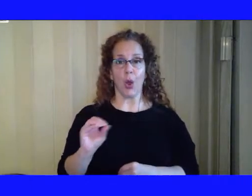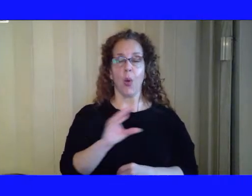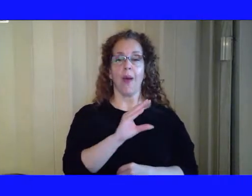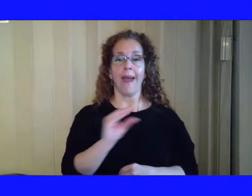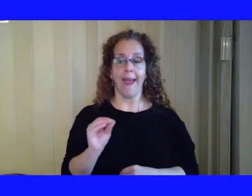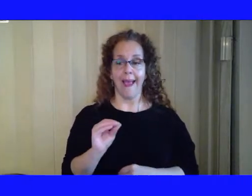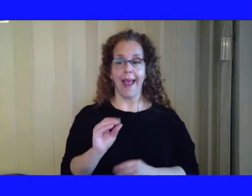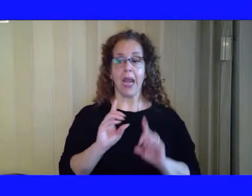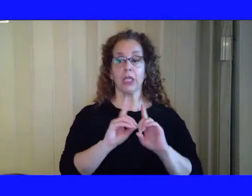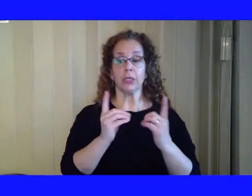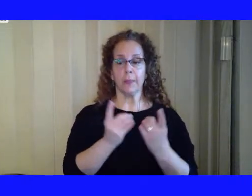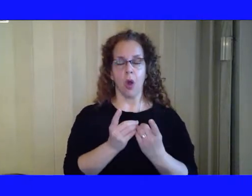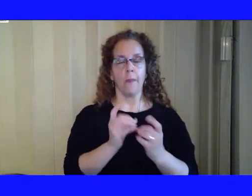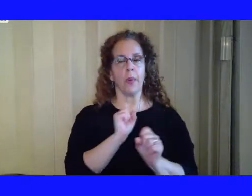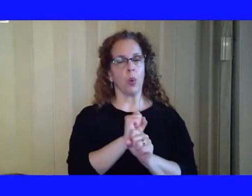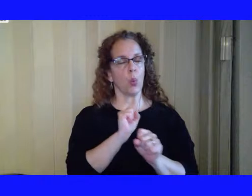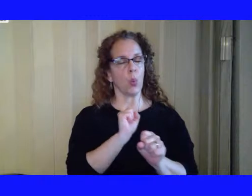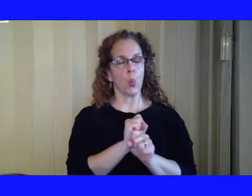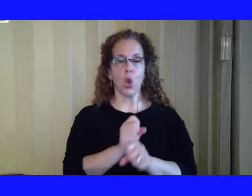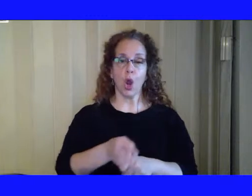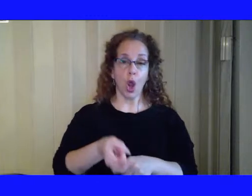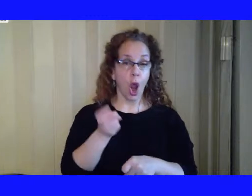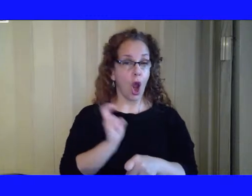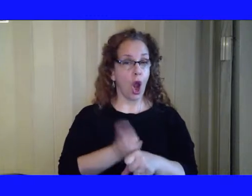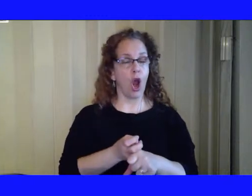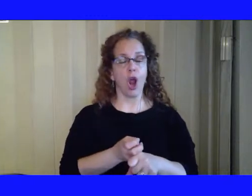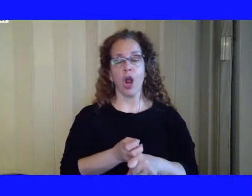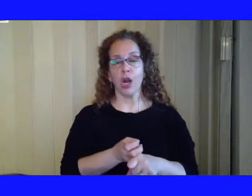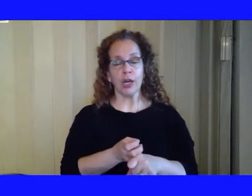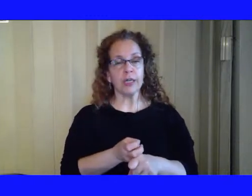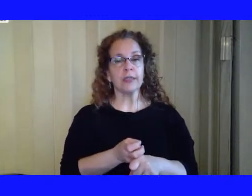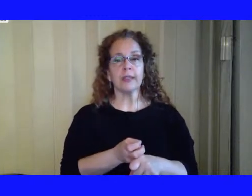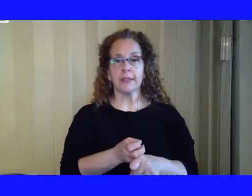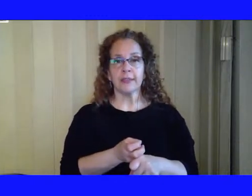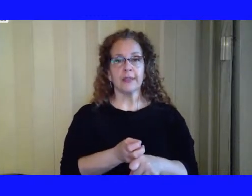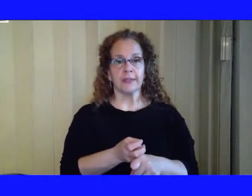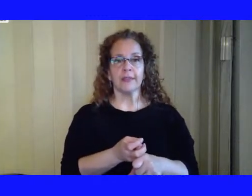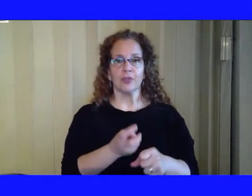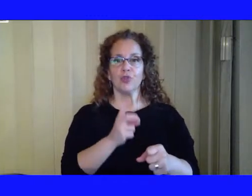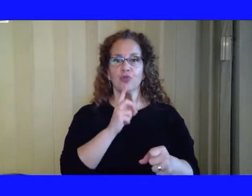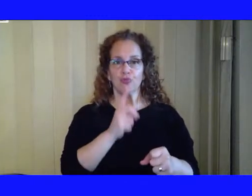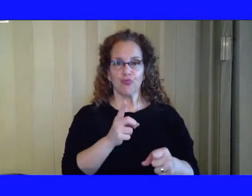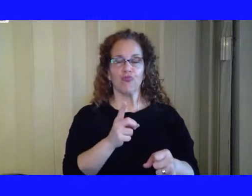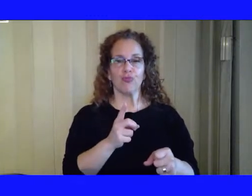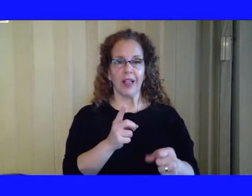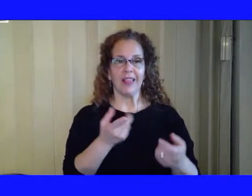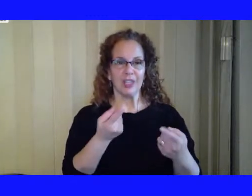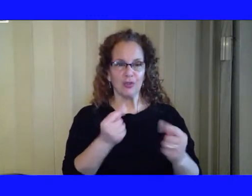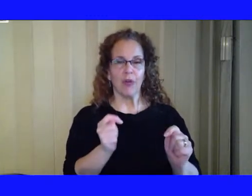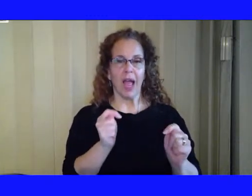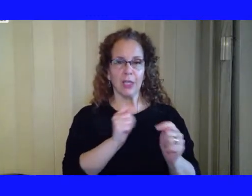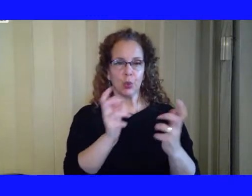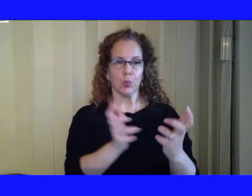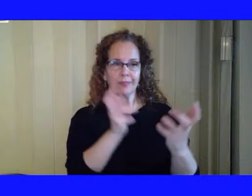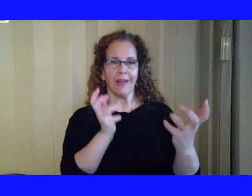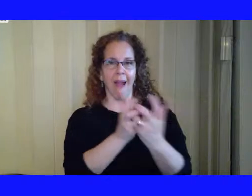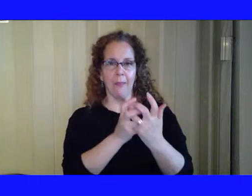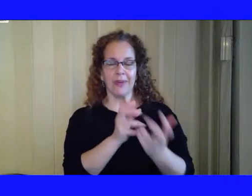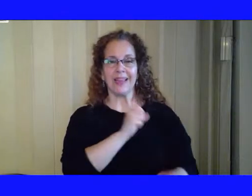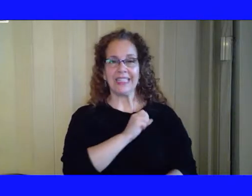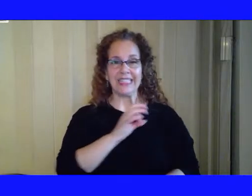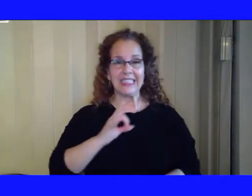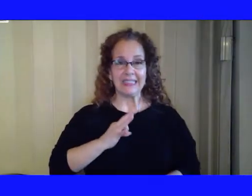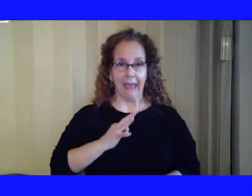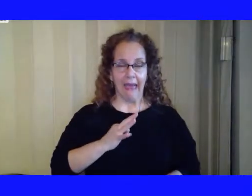working and keeping people employed was always the goal of the office and the system. So we have a very high number